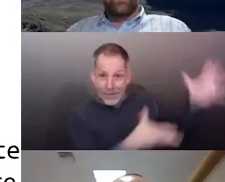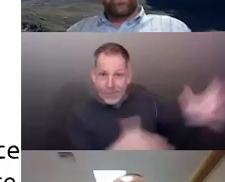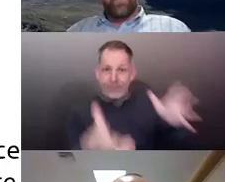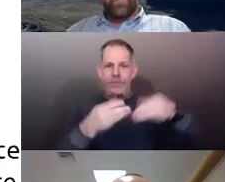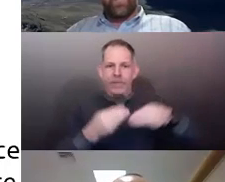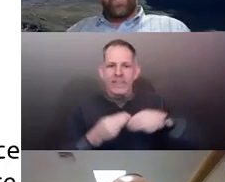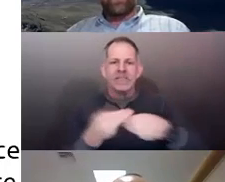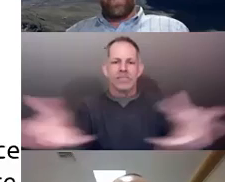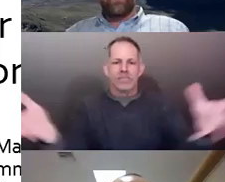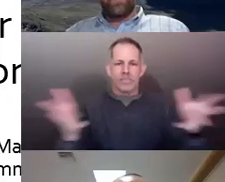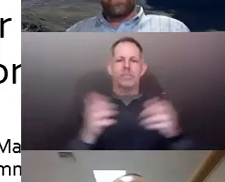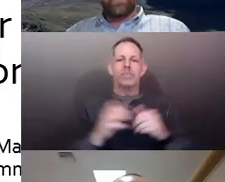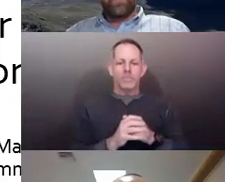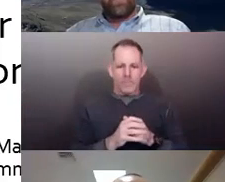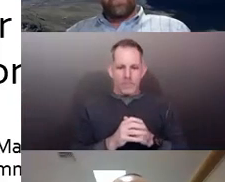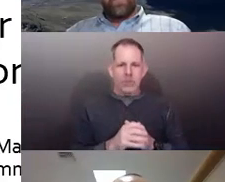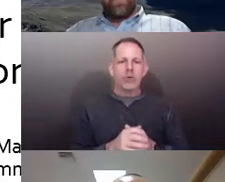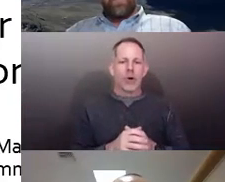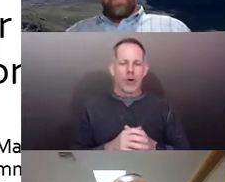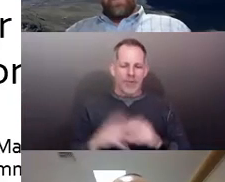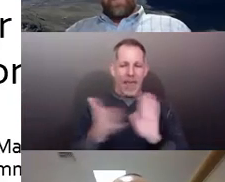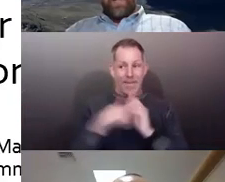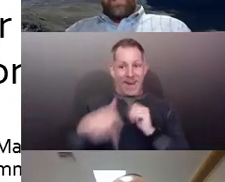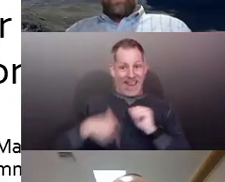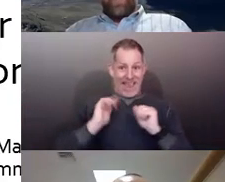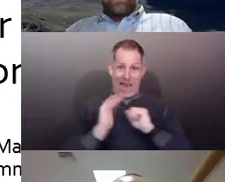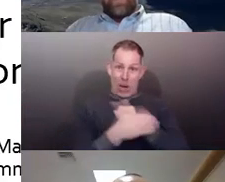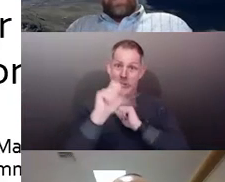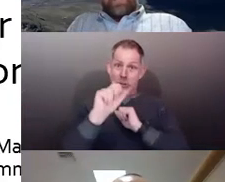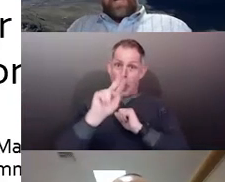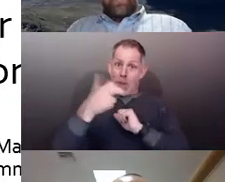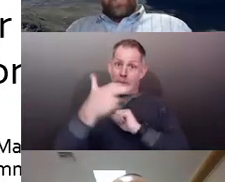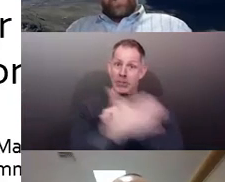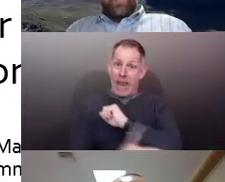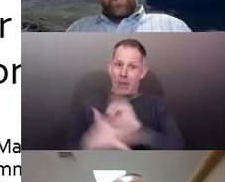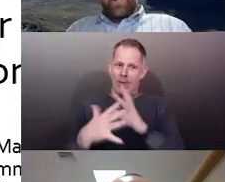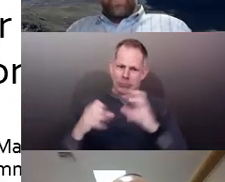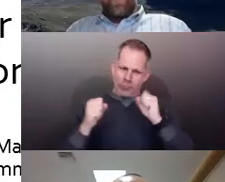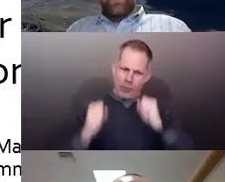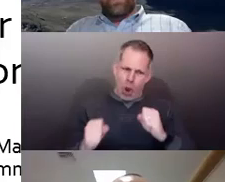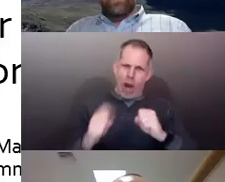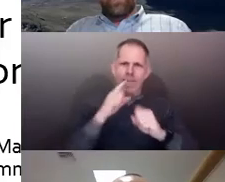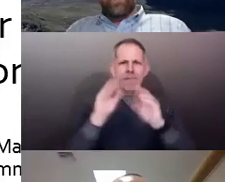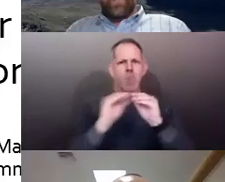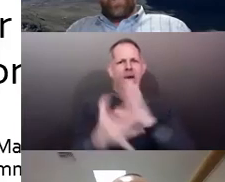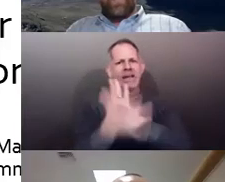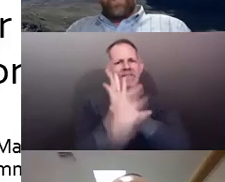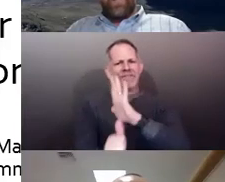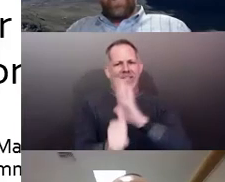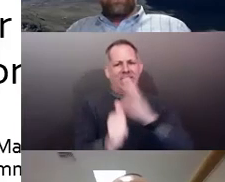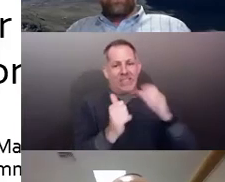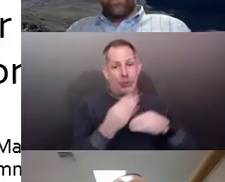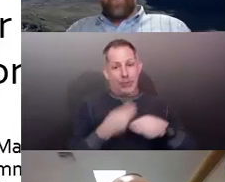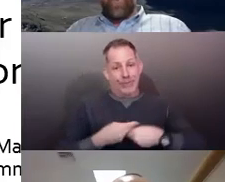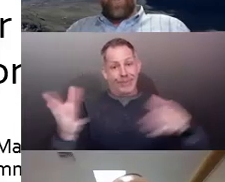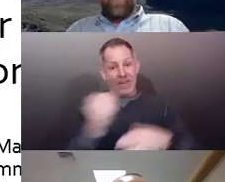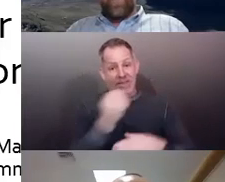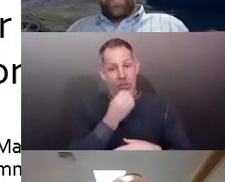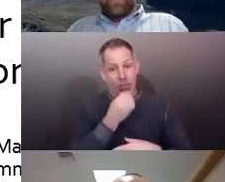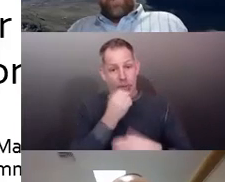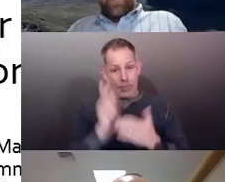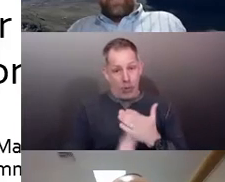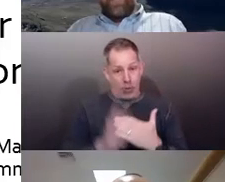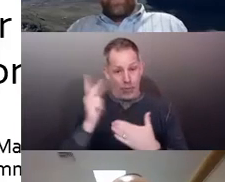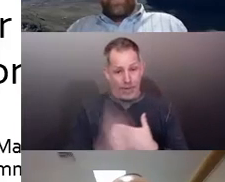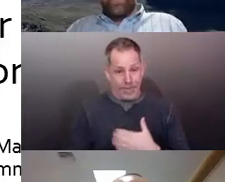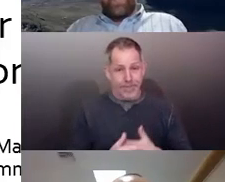self-reliant. Next slide, please. And then we also looked at childcare. We looked at this early on, going all the way